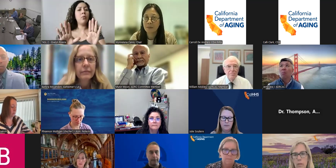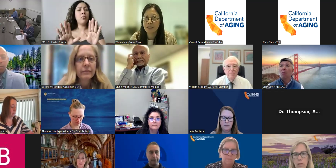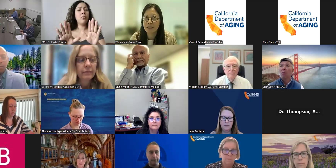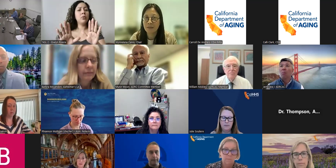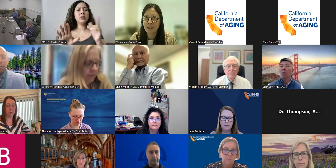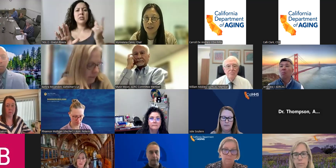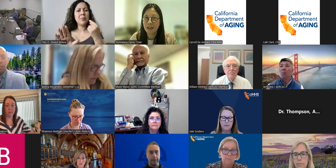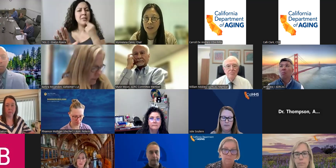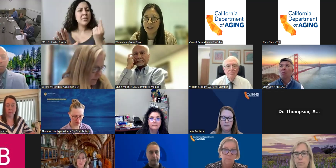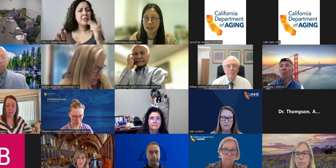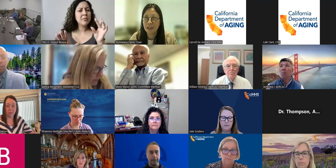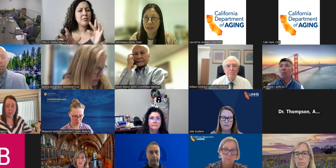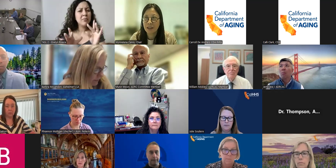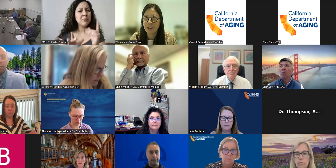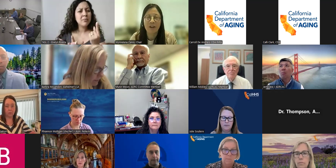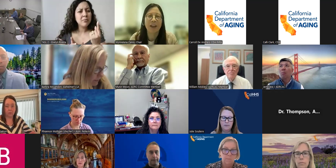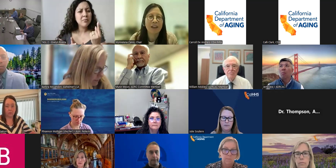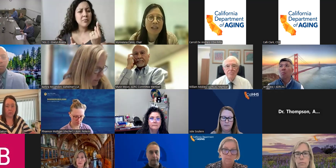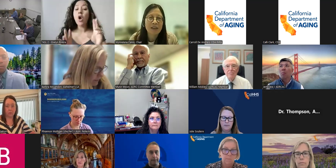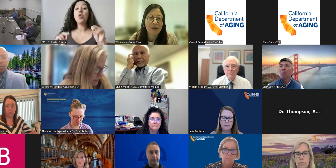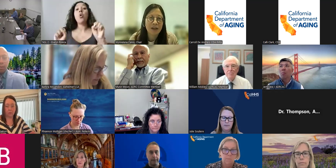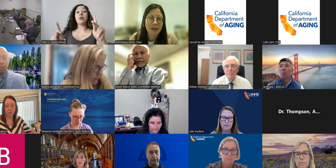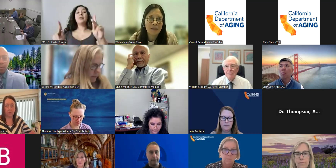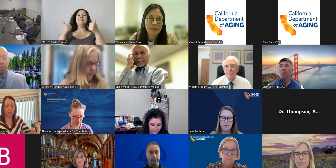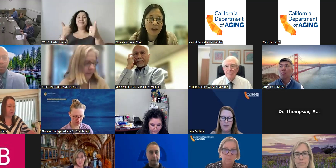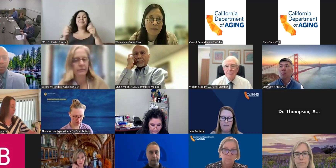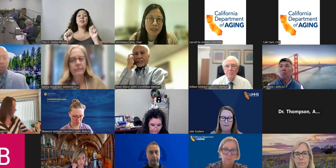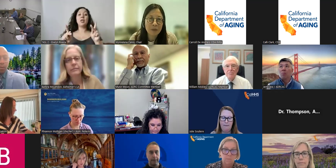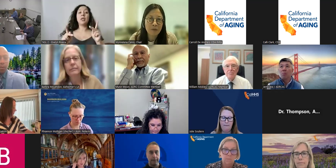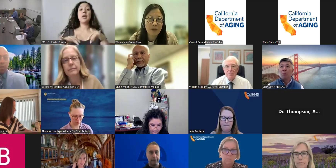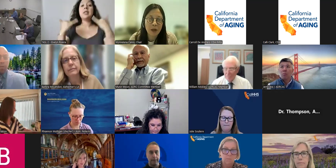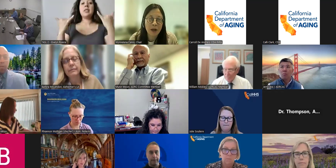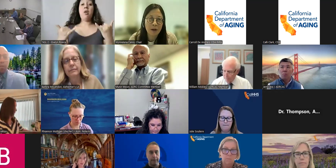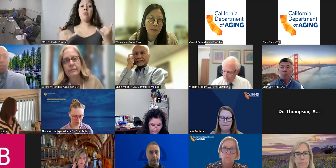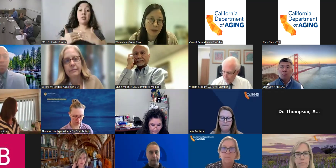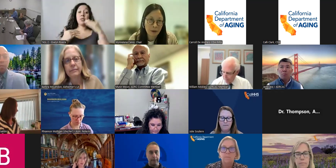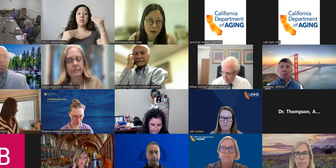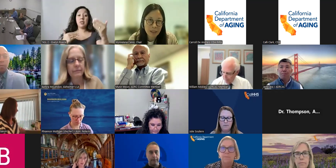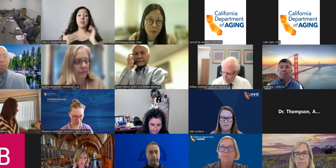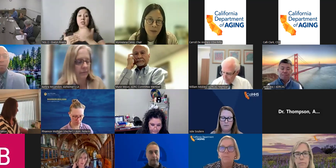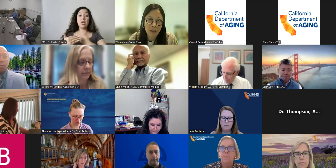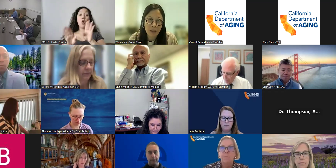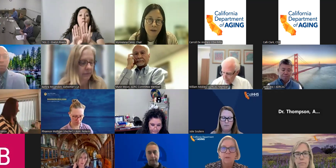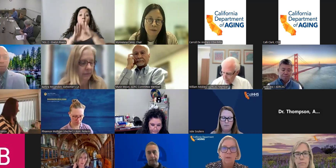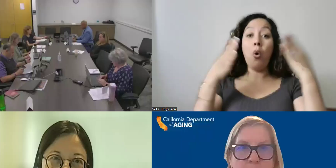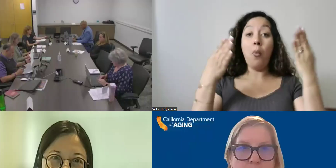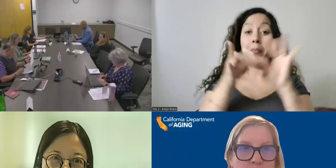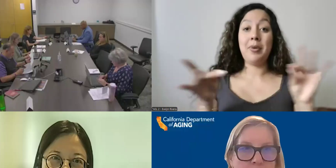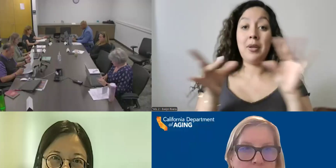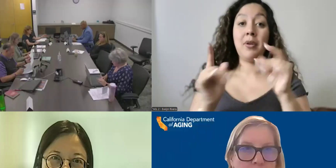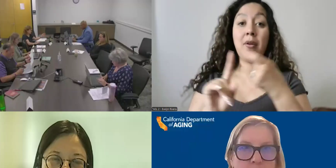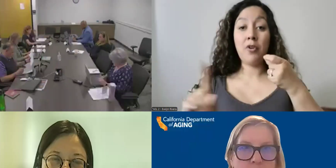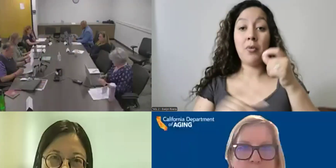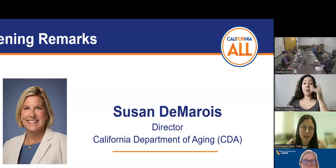did somebody say something? No. Okay. So, up next to provide our opening remarks, we will hear from